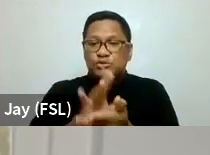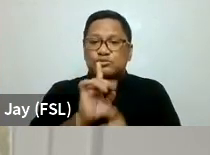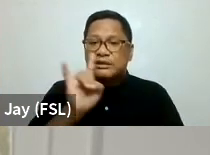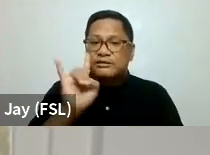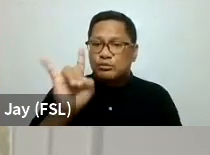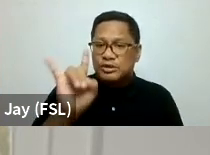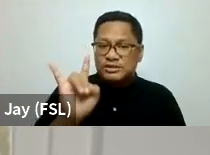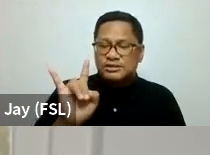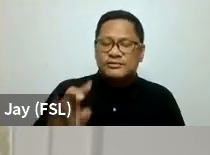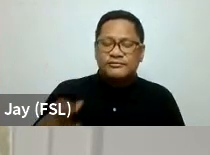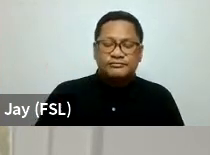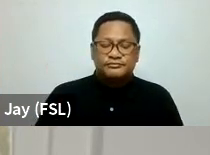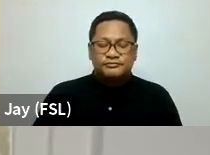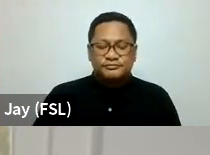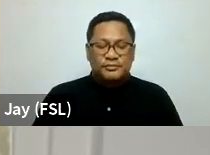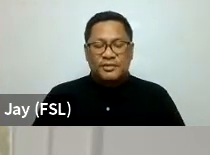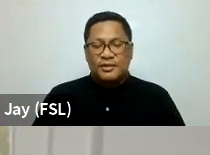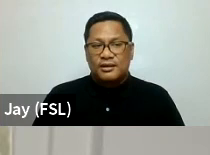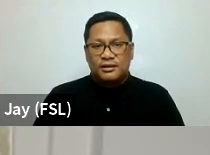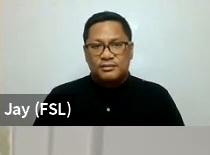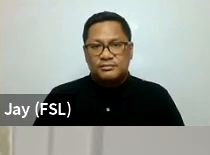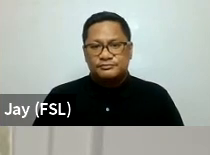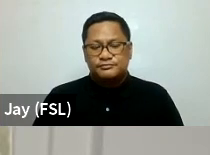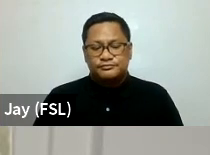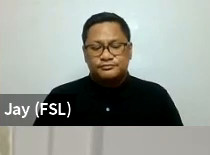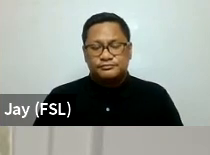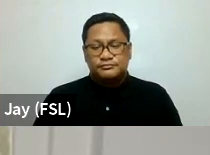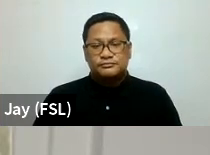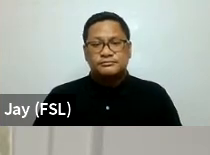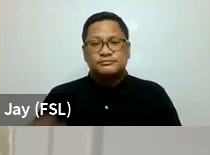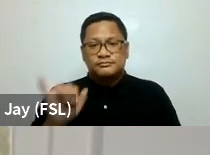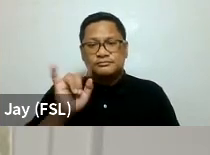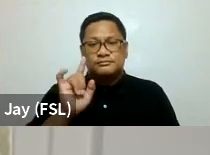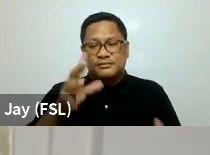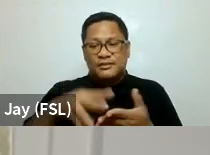nila to schools. And so I learned